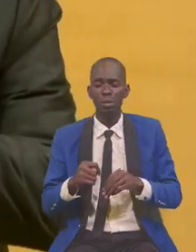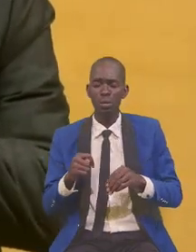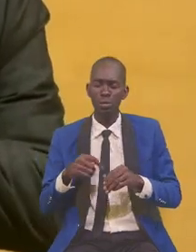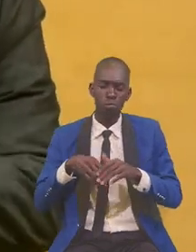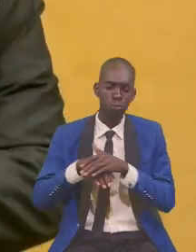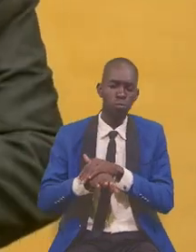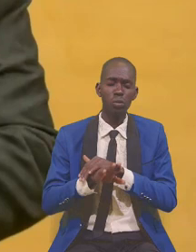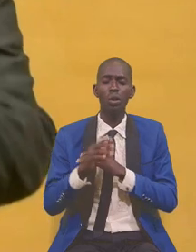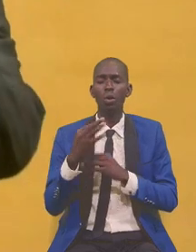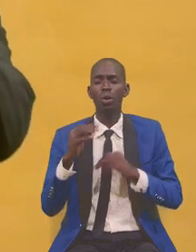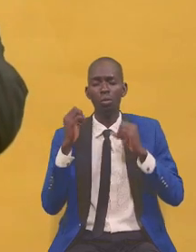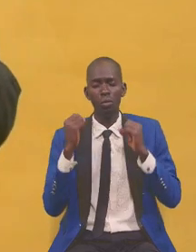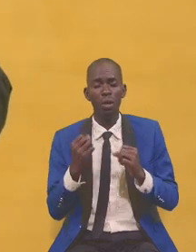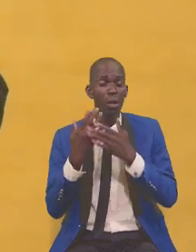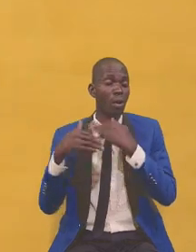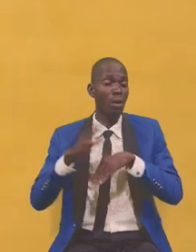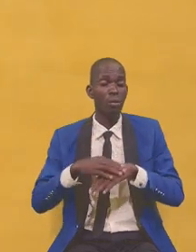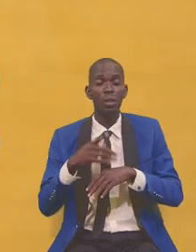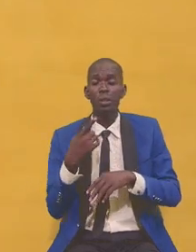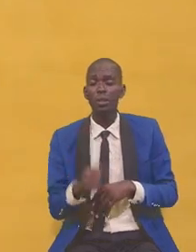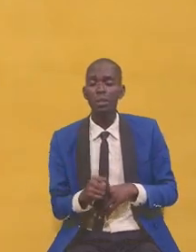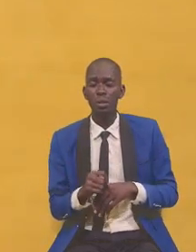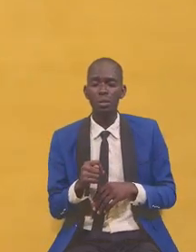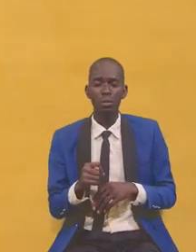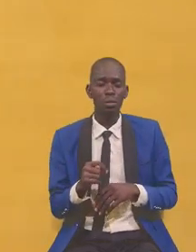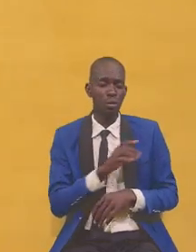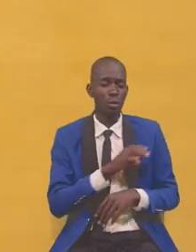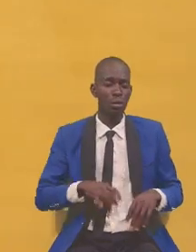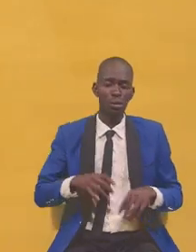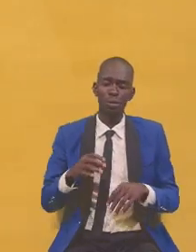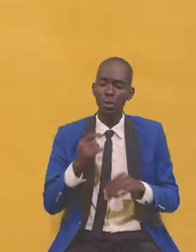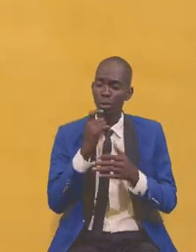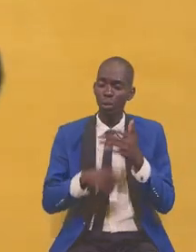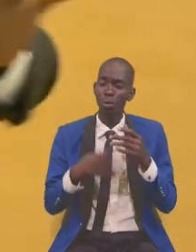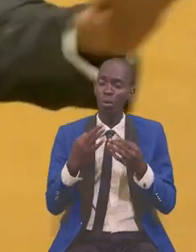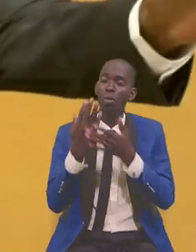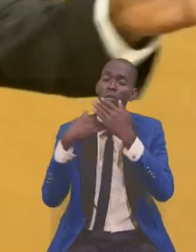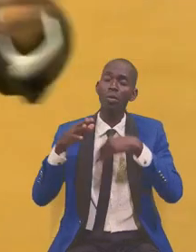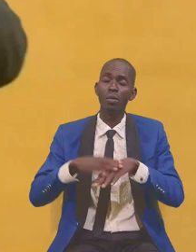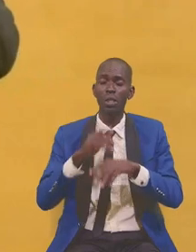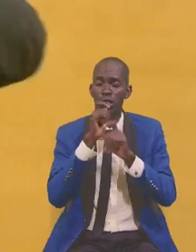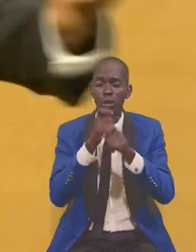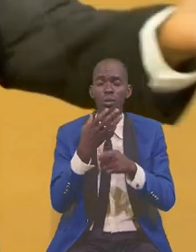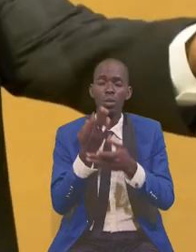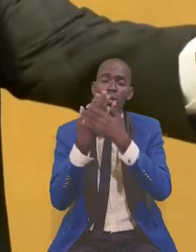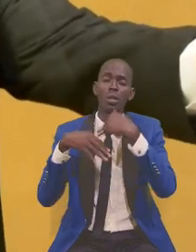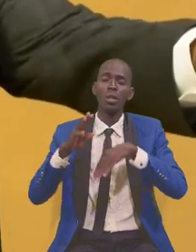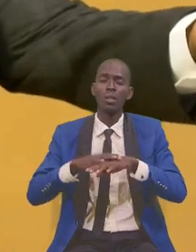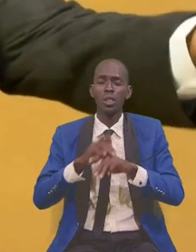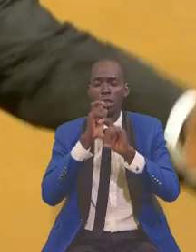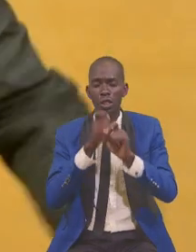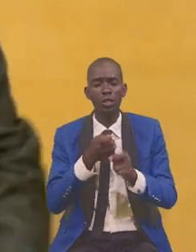penetration from heaven, the prize from heaven, and all the gifts from heaven. Give, distribute